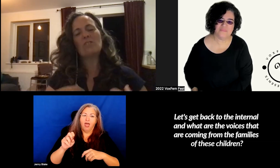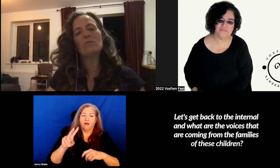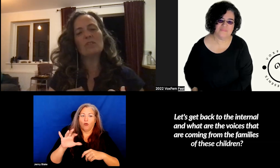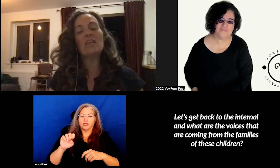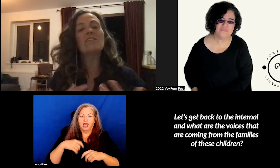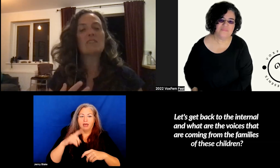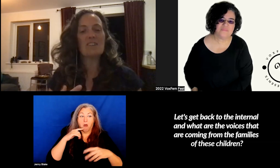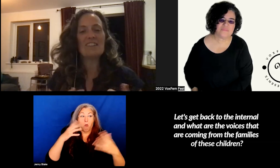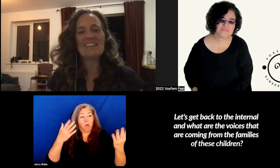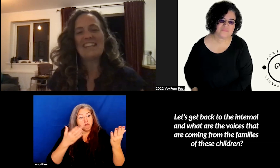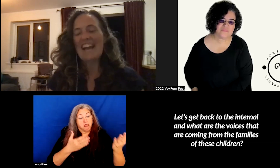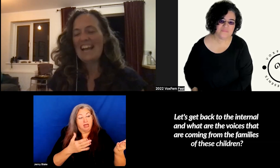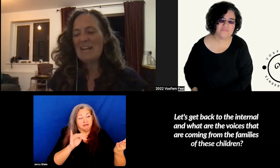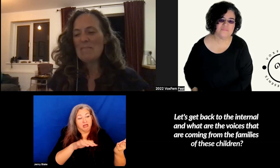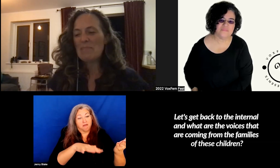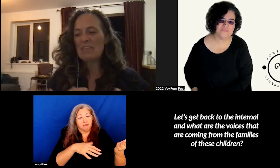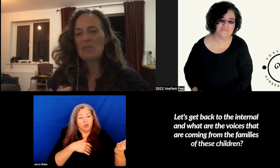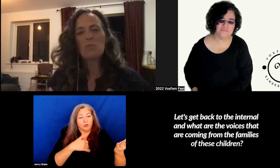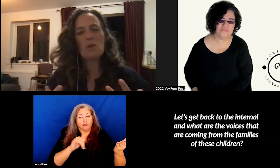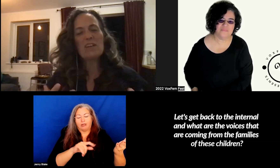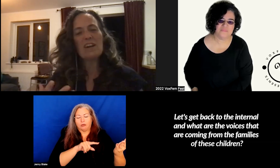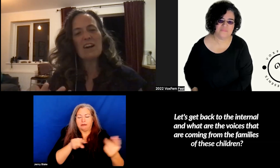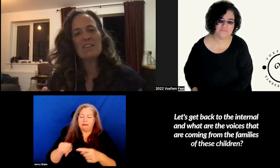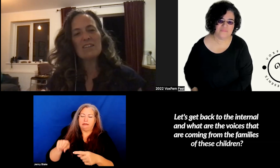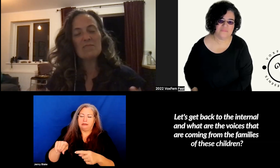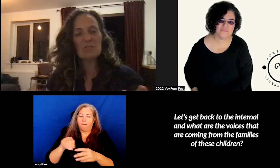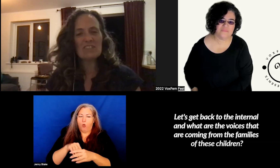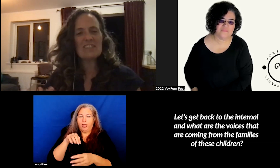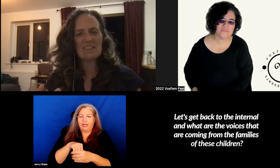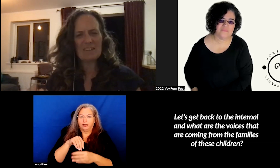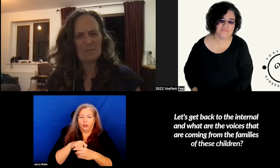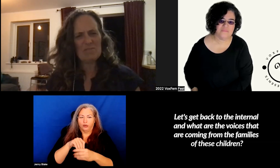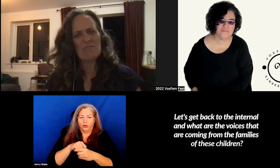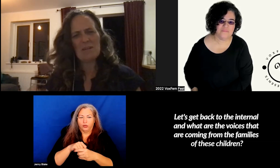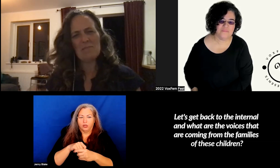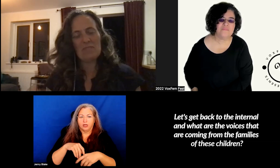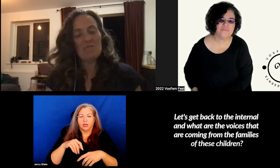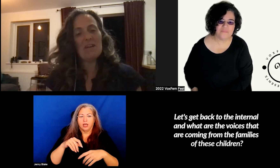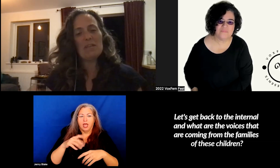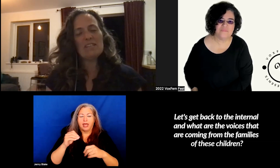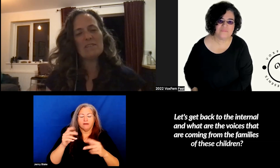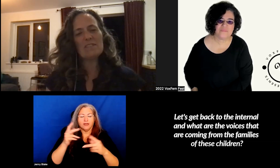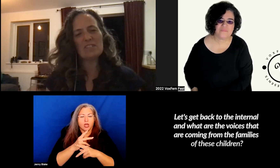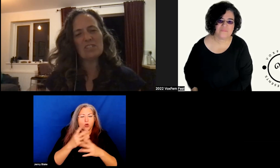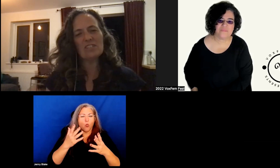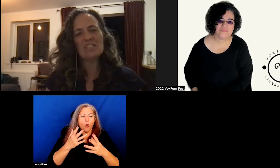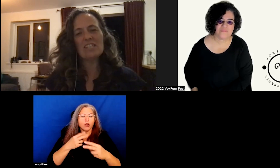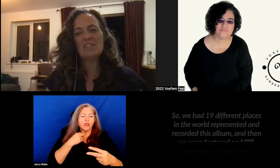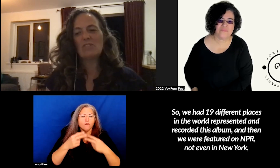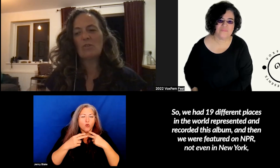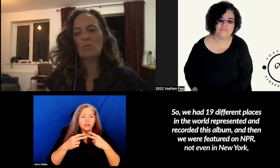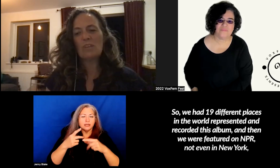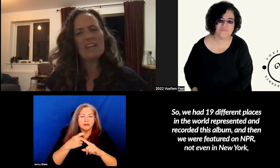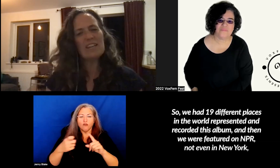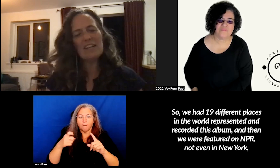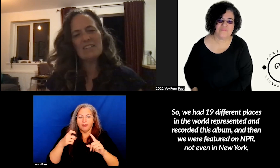back to the internal. What are the voices that are coming from the families of these children?